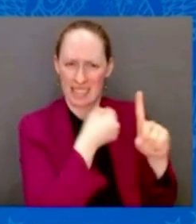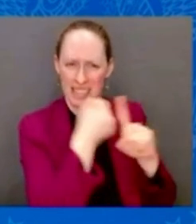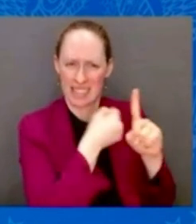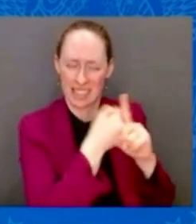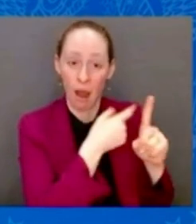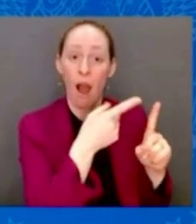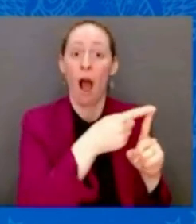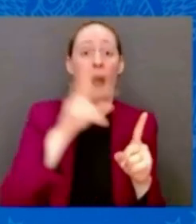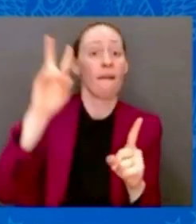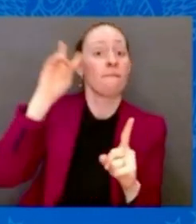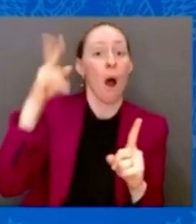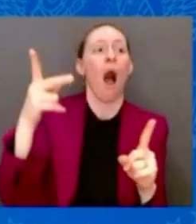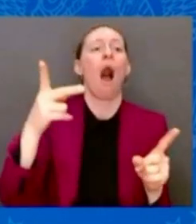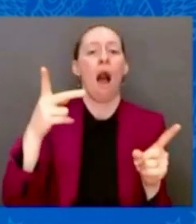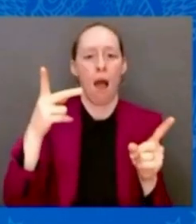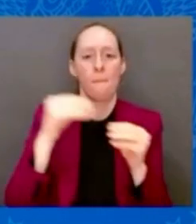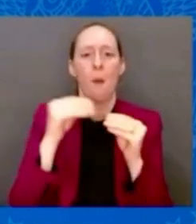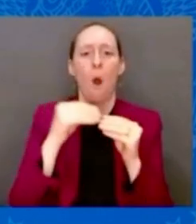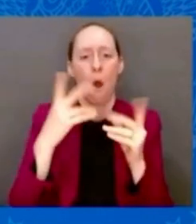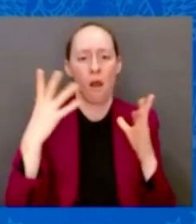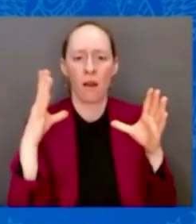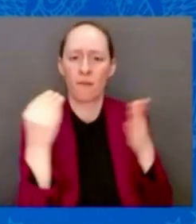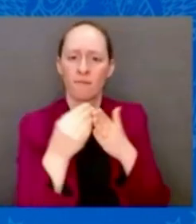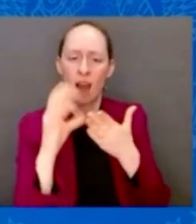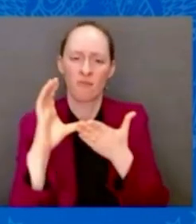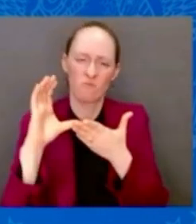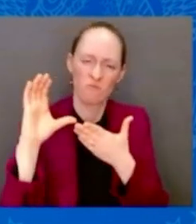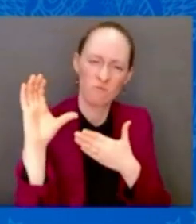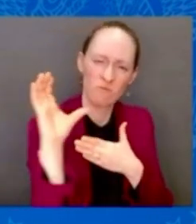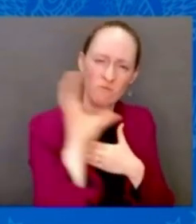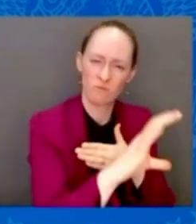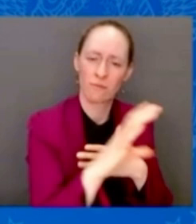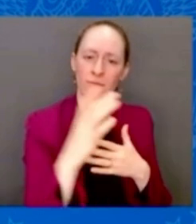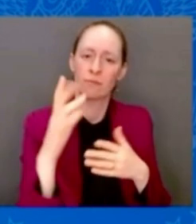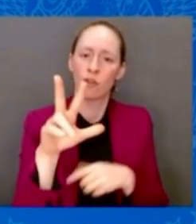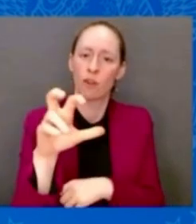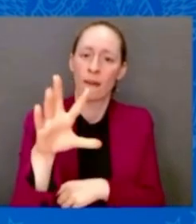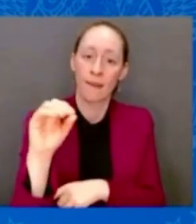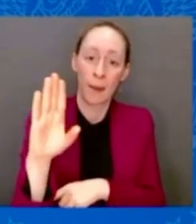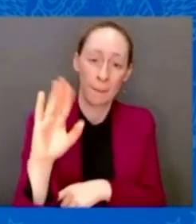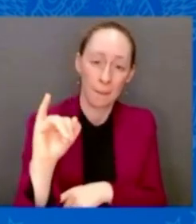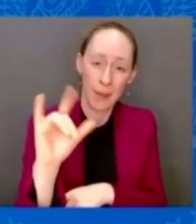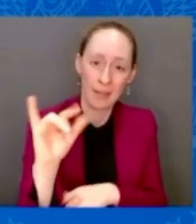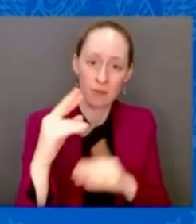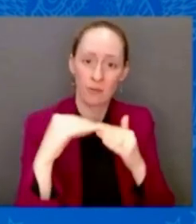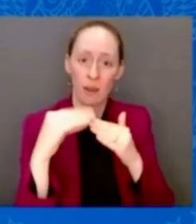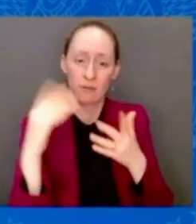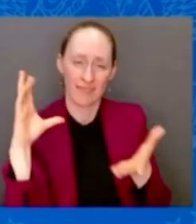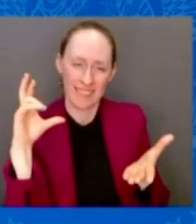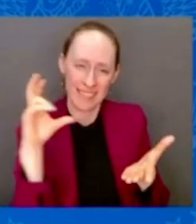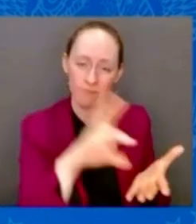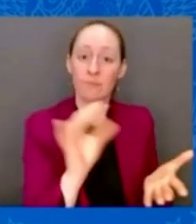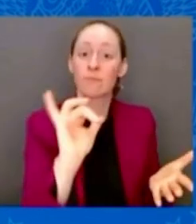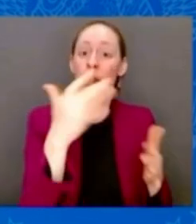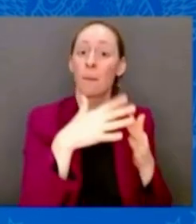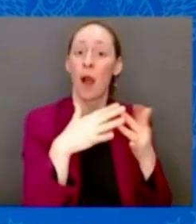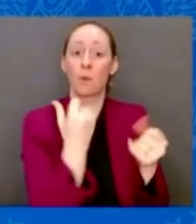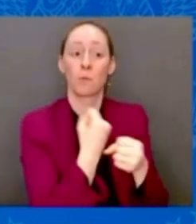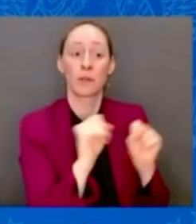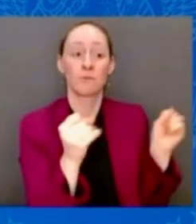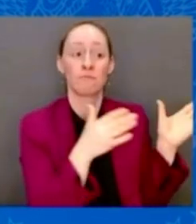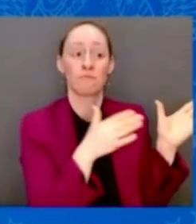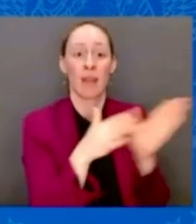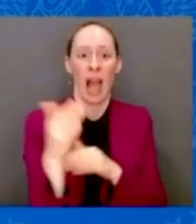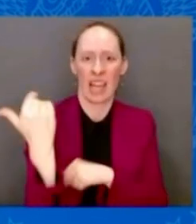$350 billion from the American Rescue Plan to help states and cities keep firefighters on the job during the pandemic. Cities